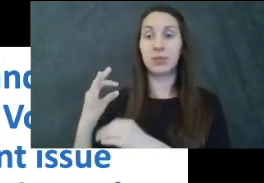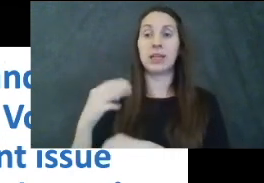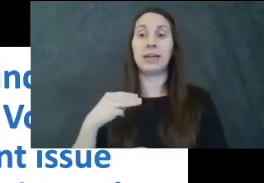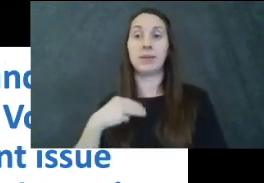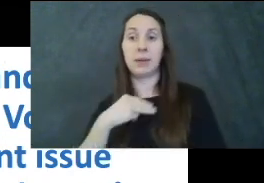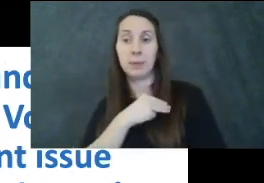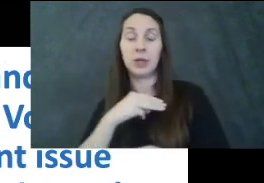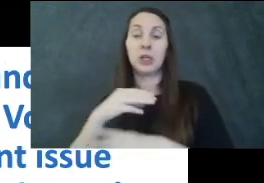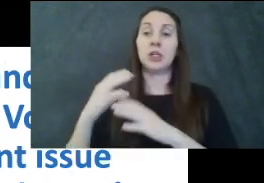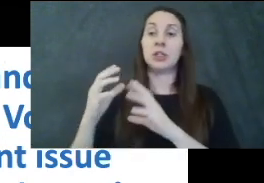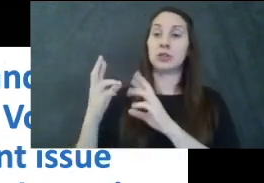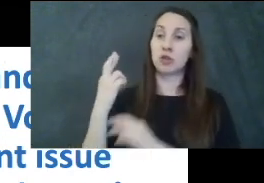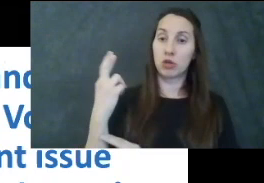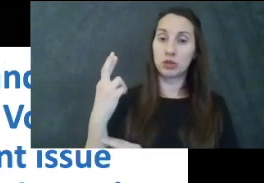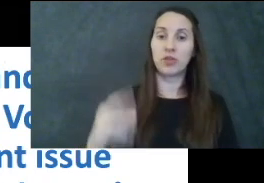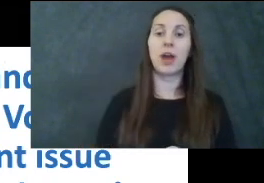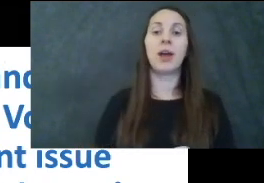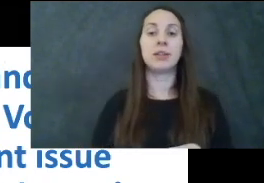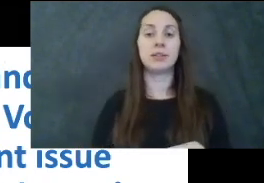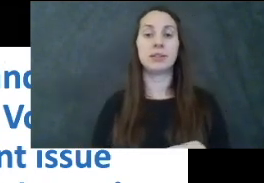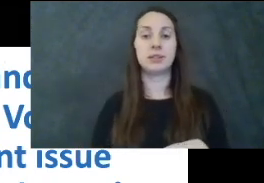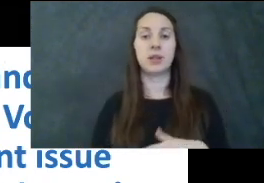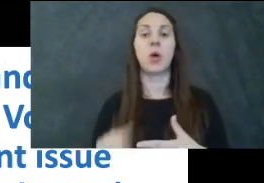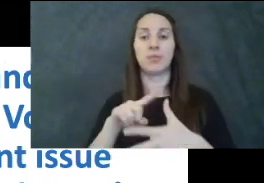friends. And as Congressman Bartlett said,